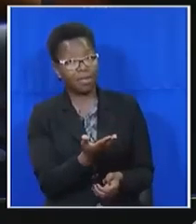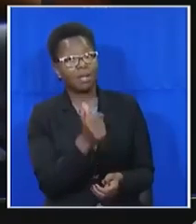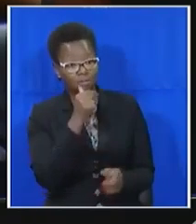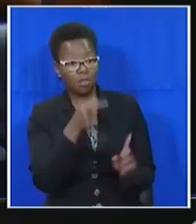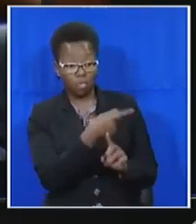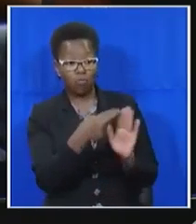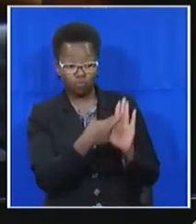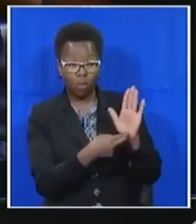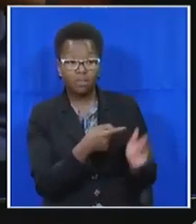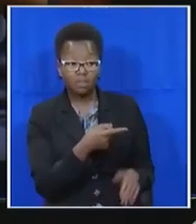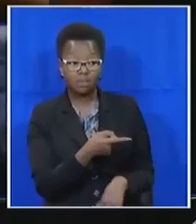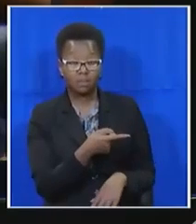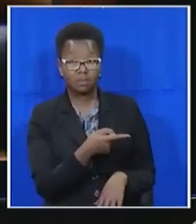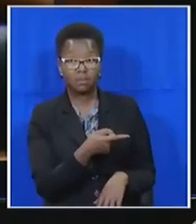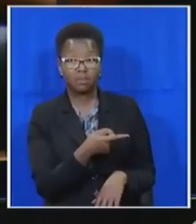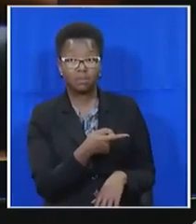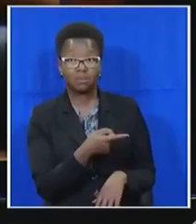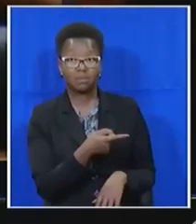order.